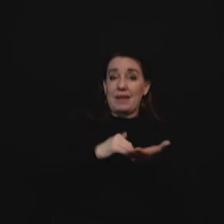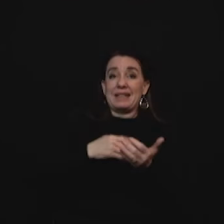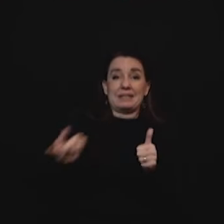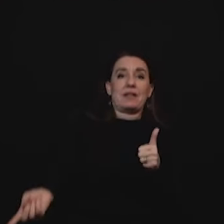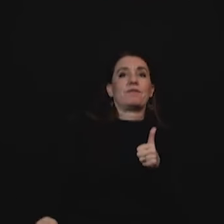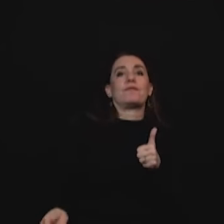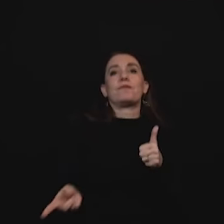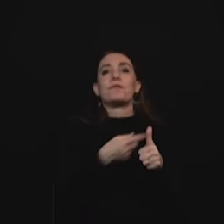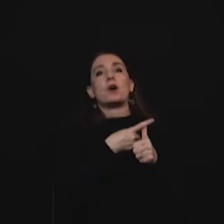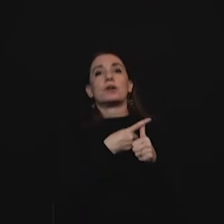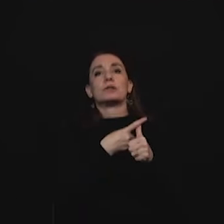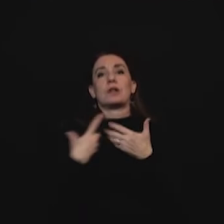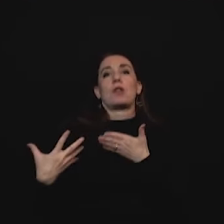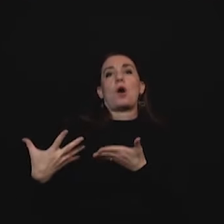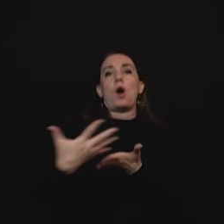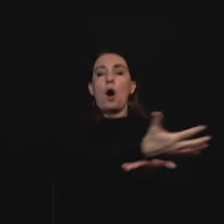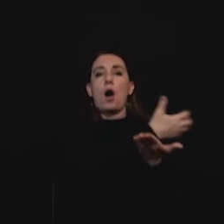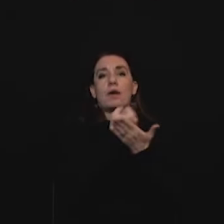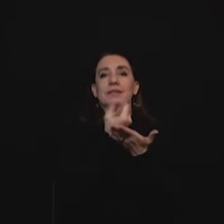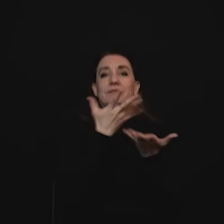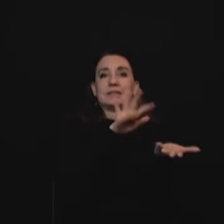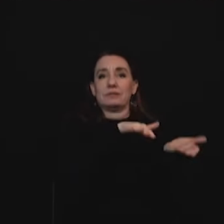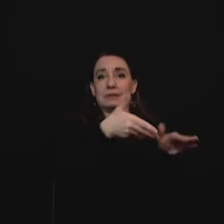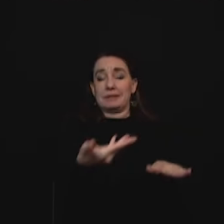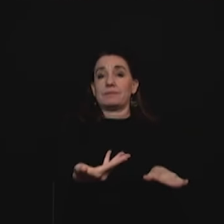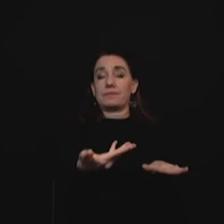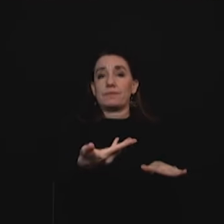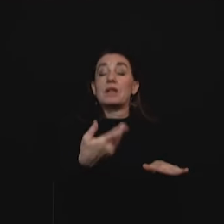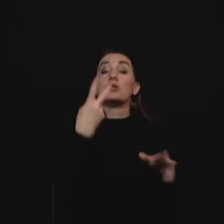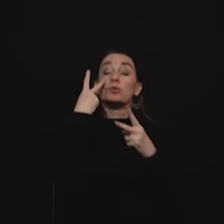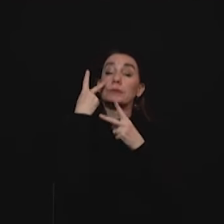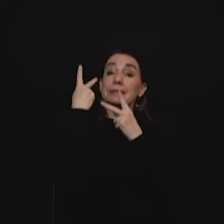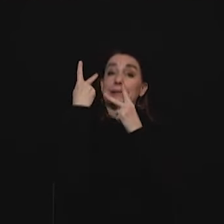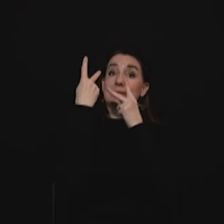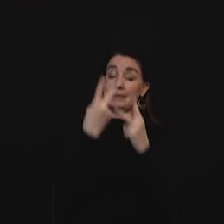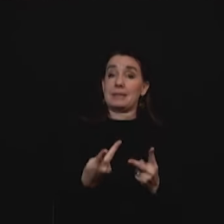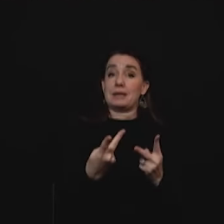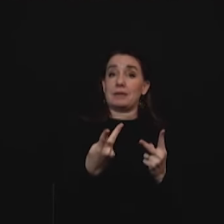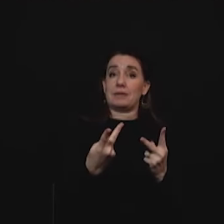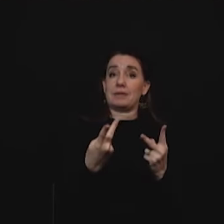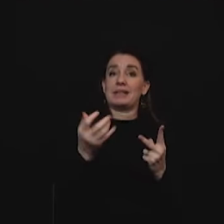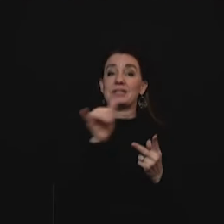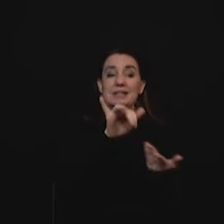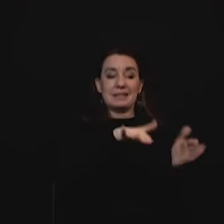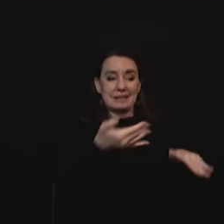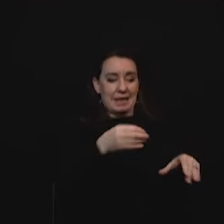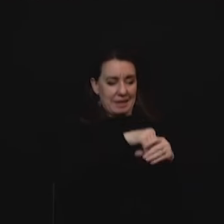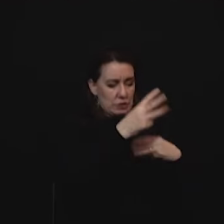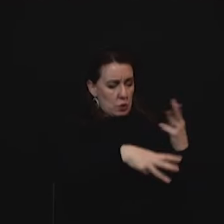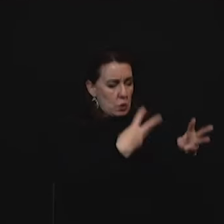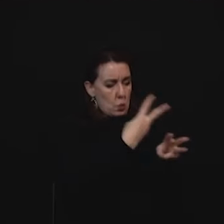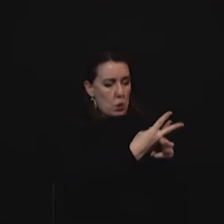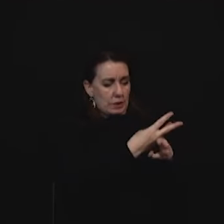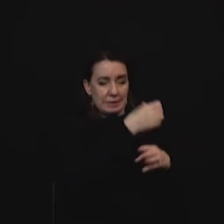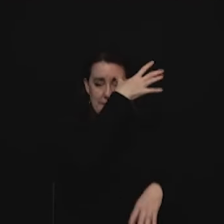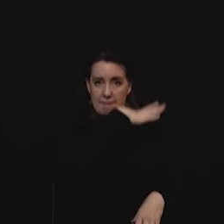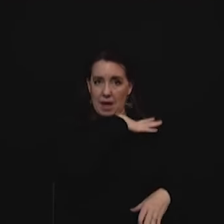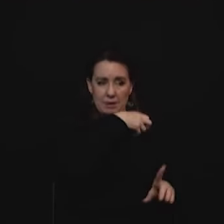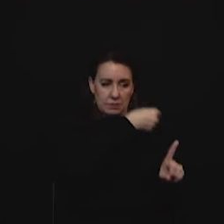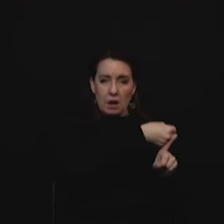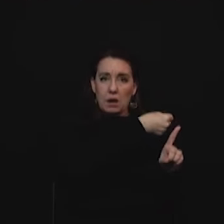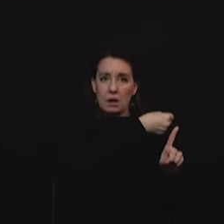first of a great harvest of all who have died. So you see, just as death came into the world through a man,